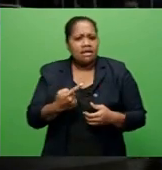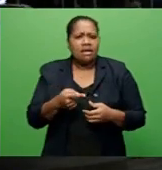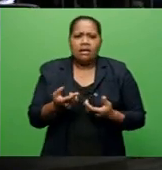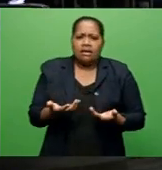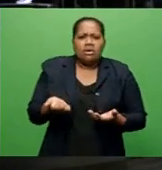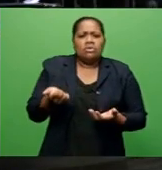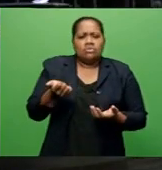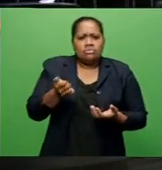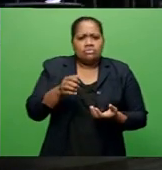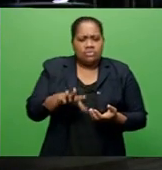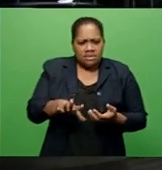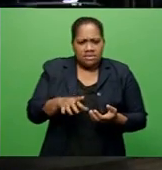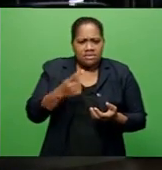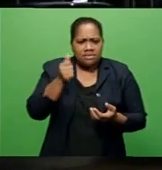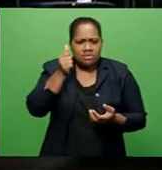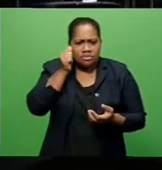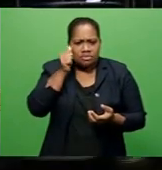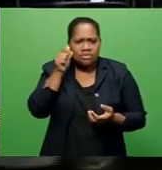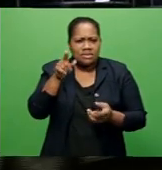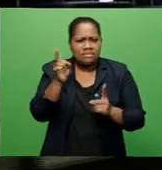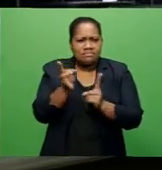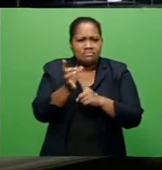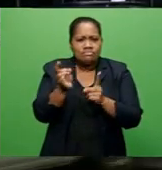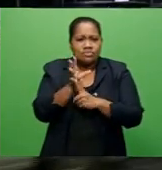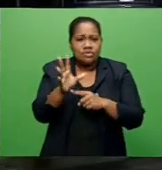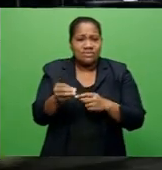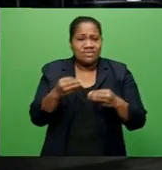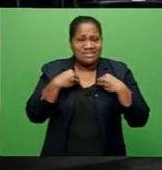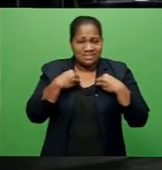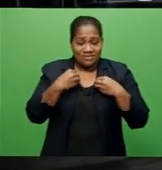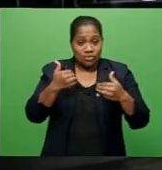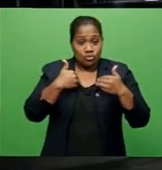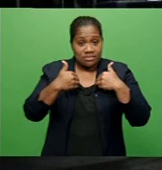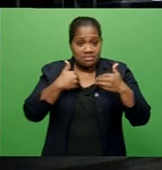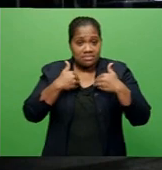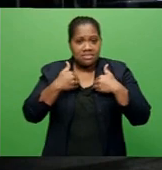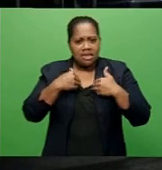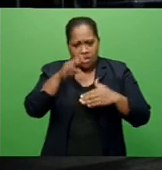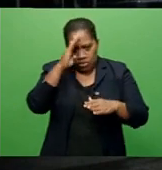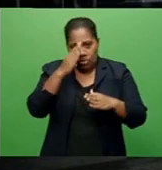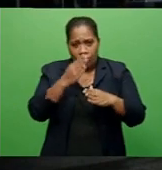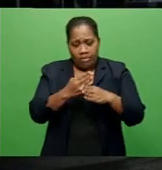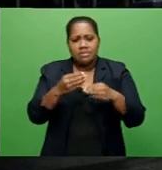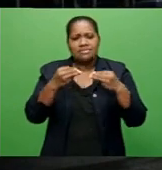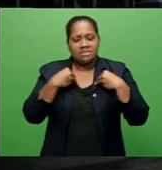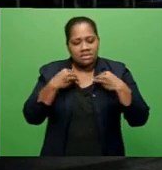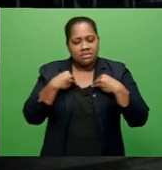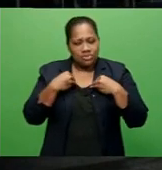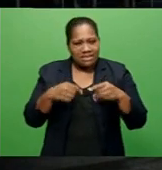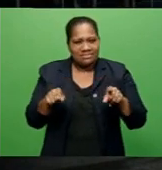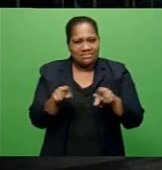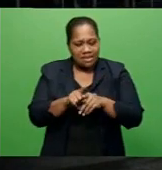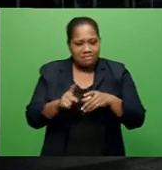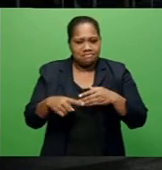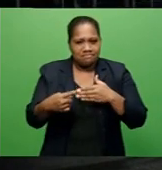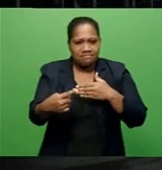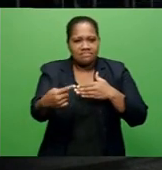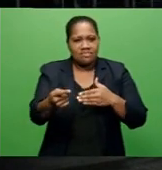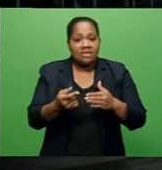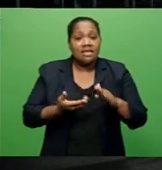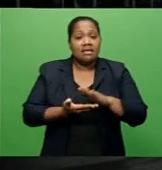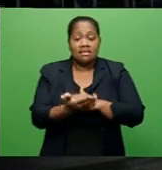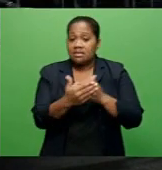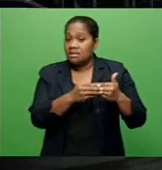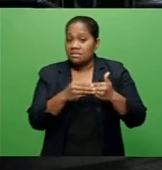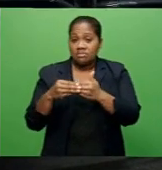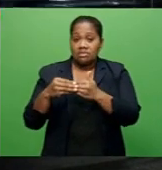they recognize the importance of the key business of the university and hope that it will be business as usual under the leadership of the council